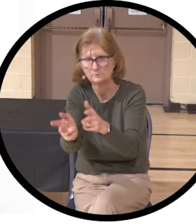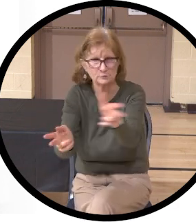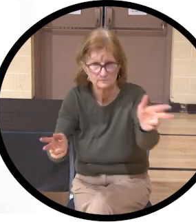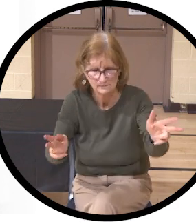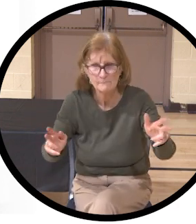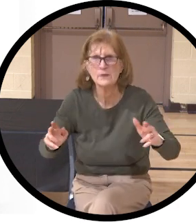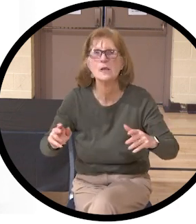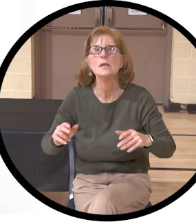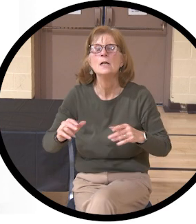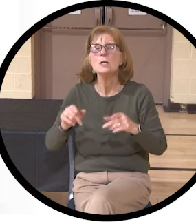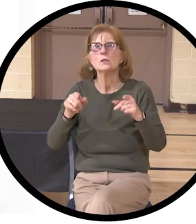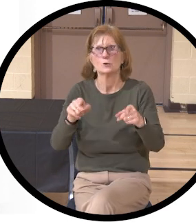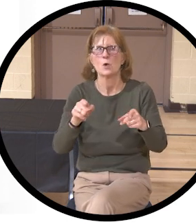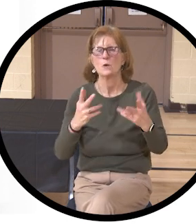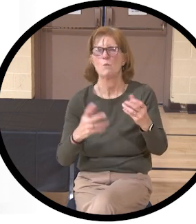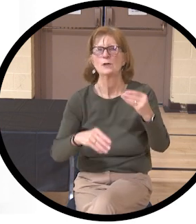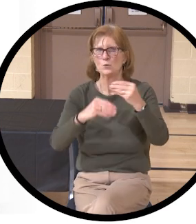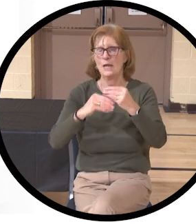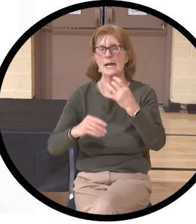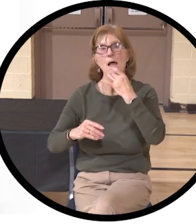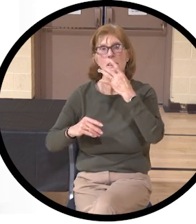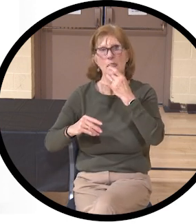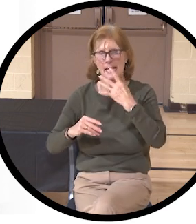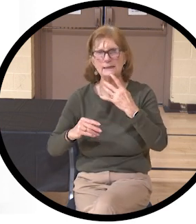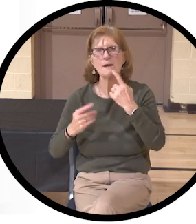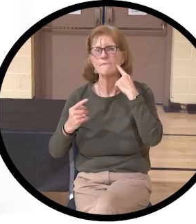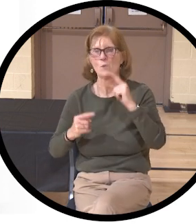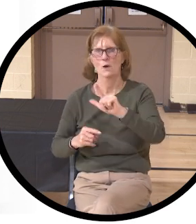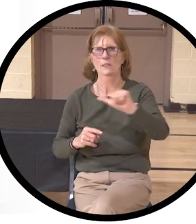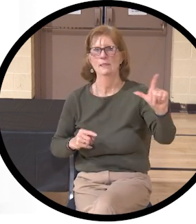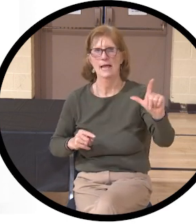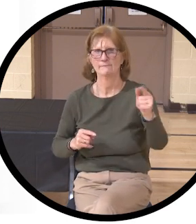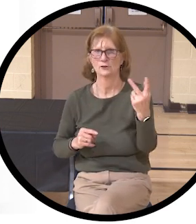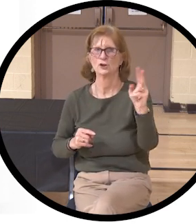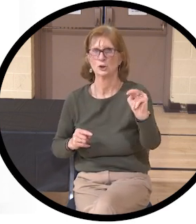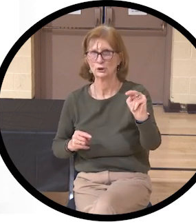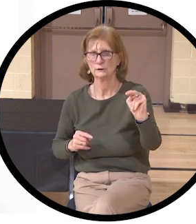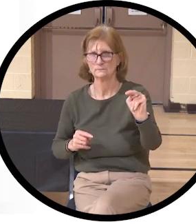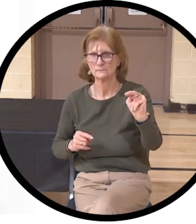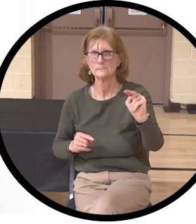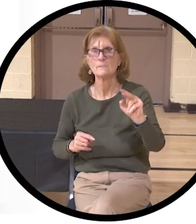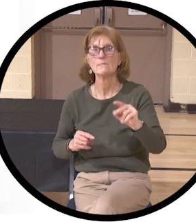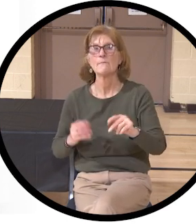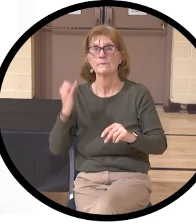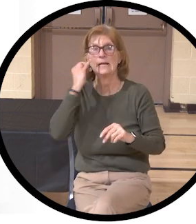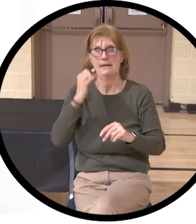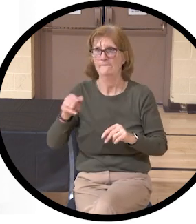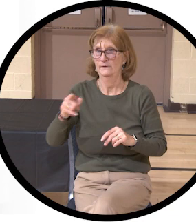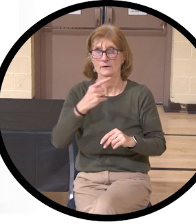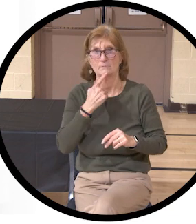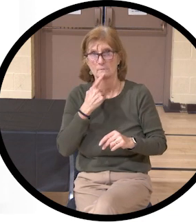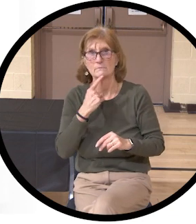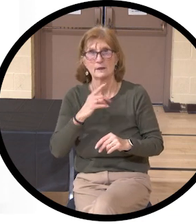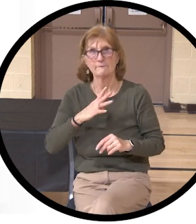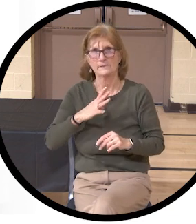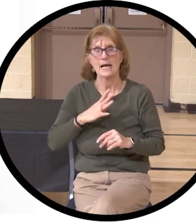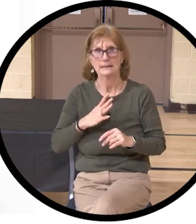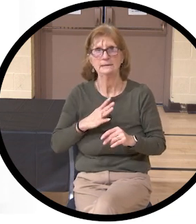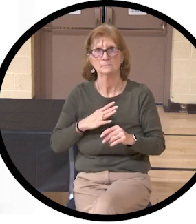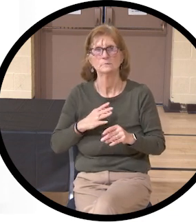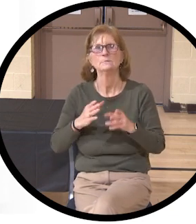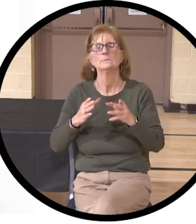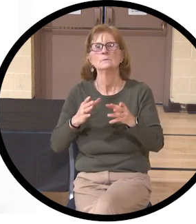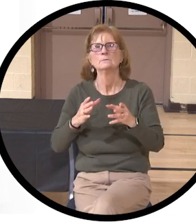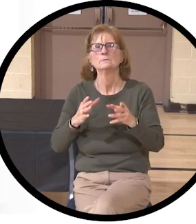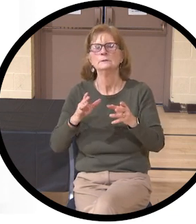the left turn lanes to North Highland Ave. The reason for this is it's a upgrade we can make that should, again,